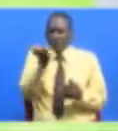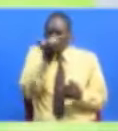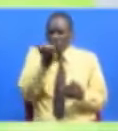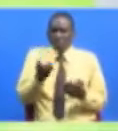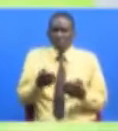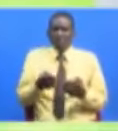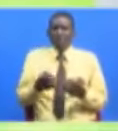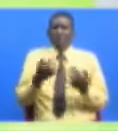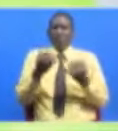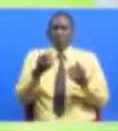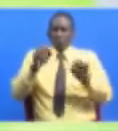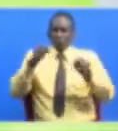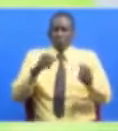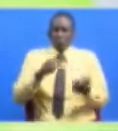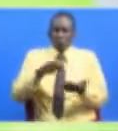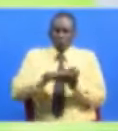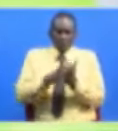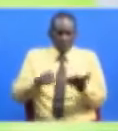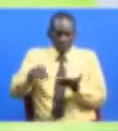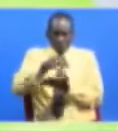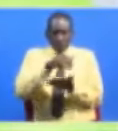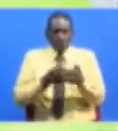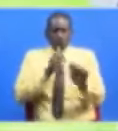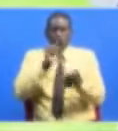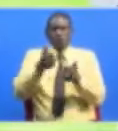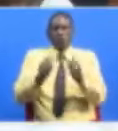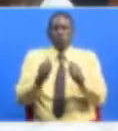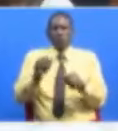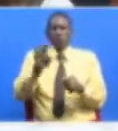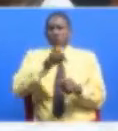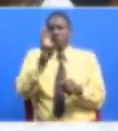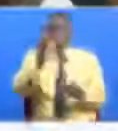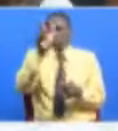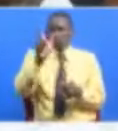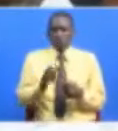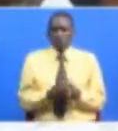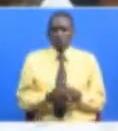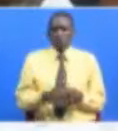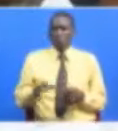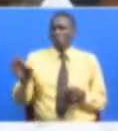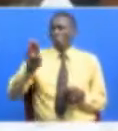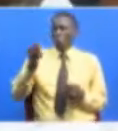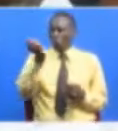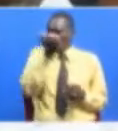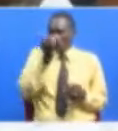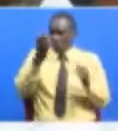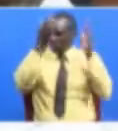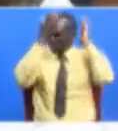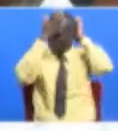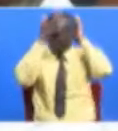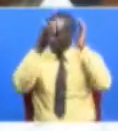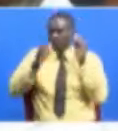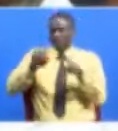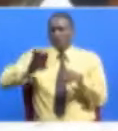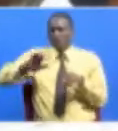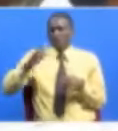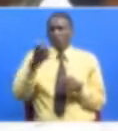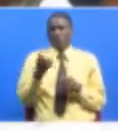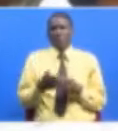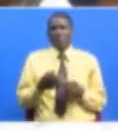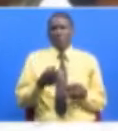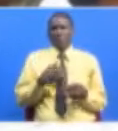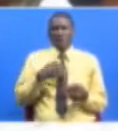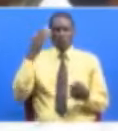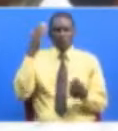now the center of sporting events in the Western region. Bukhungu Stadium and Kakamega as a county have